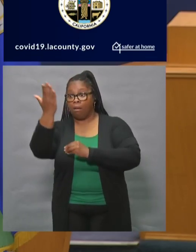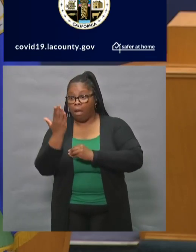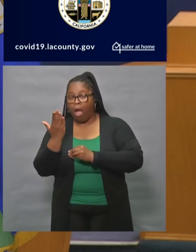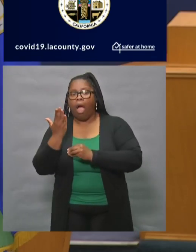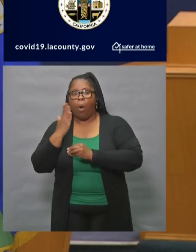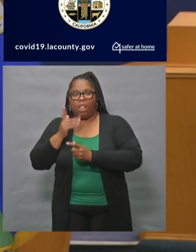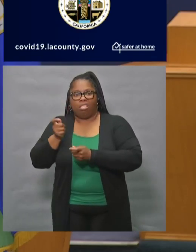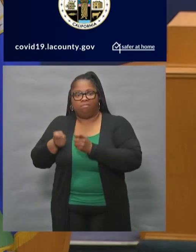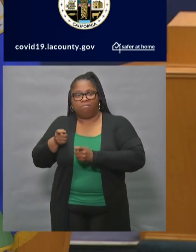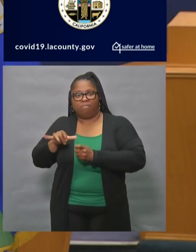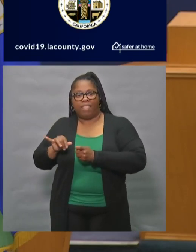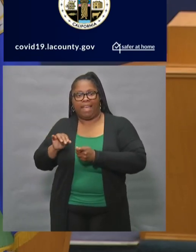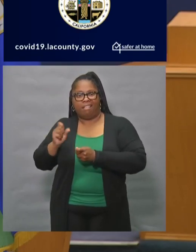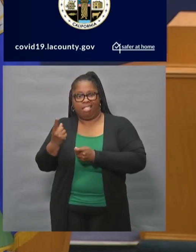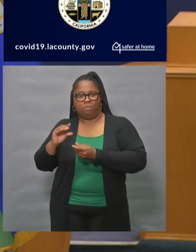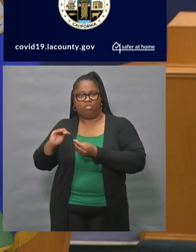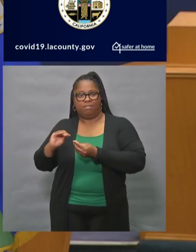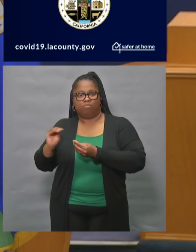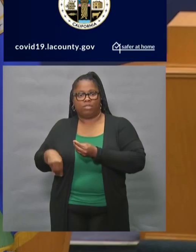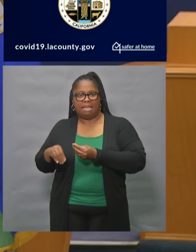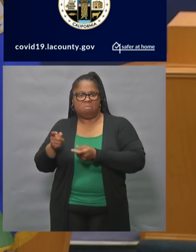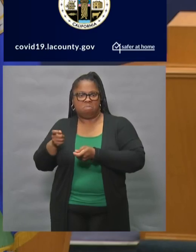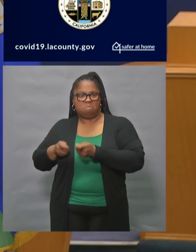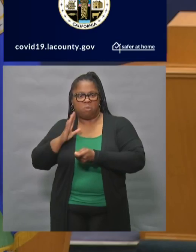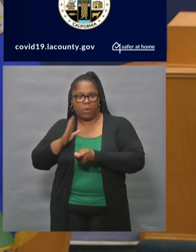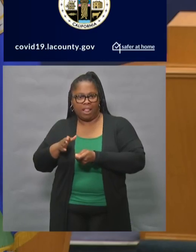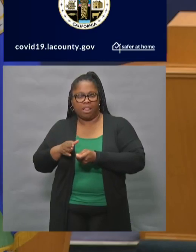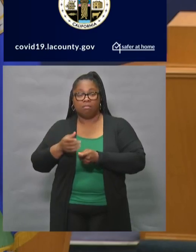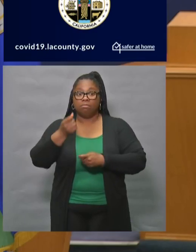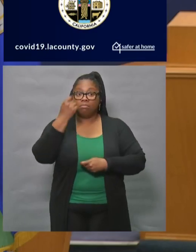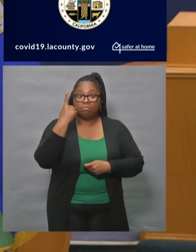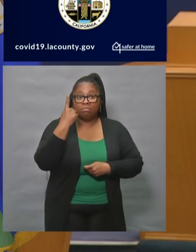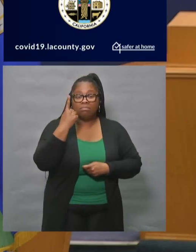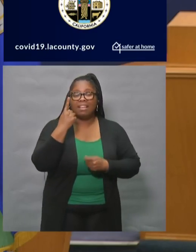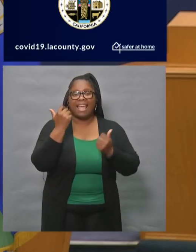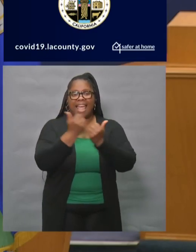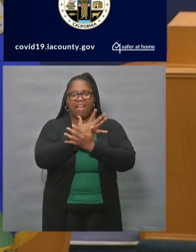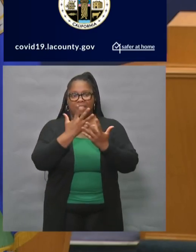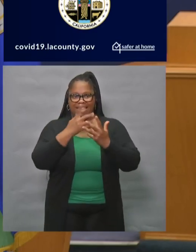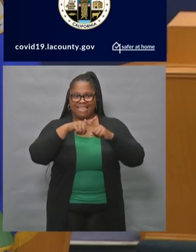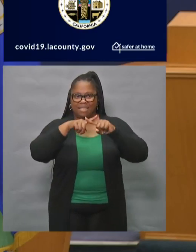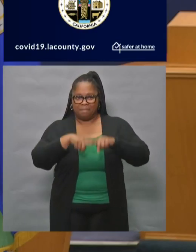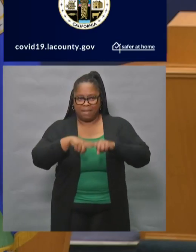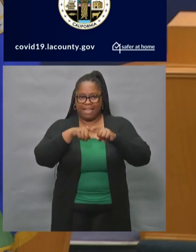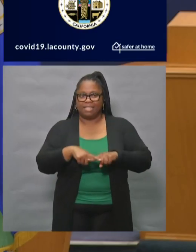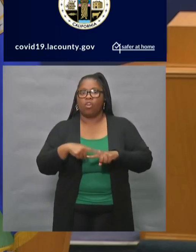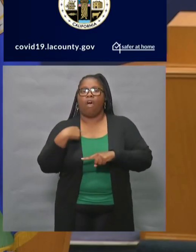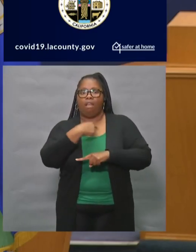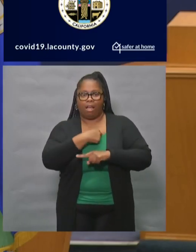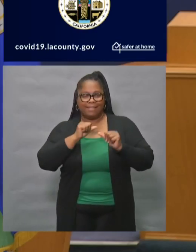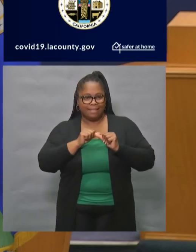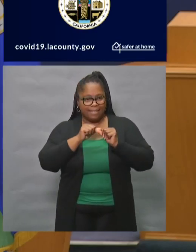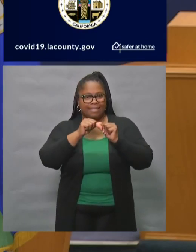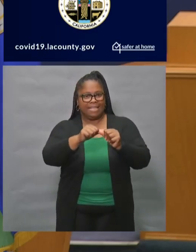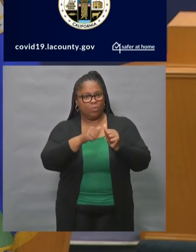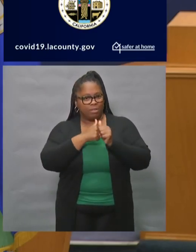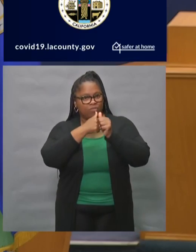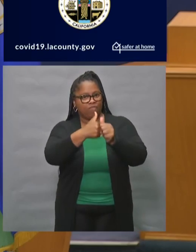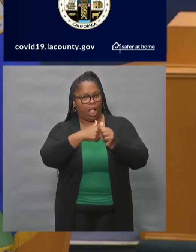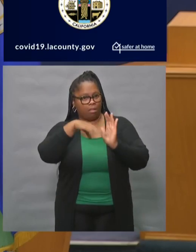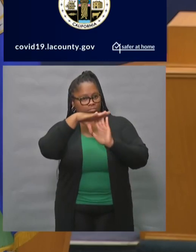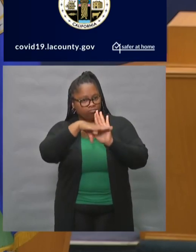lastly, I just want to emphasize that that's all contingent upon us maintaining the same level of physical distancing that we have been able